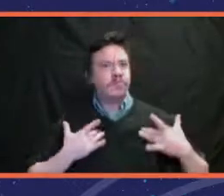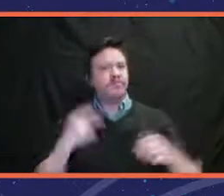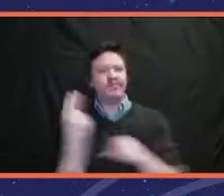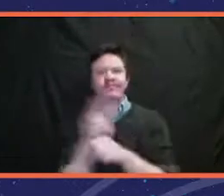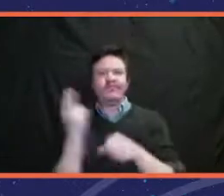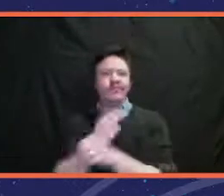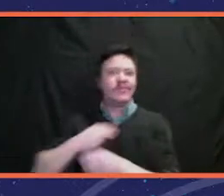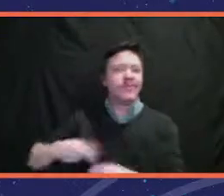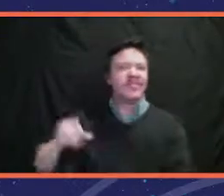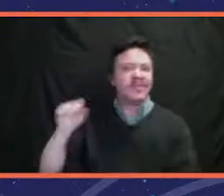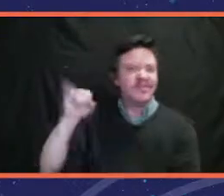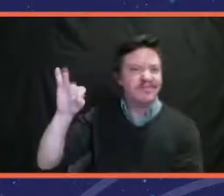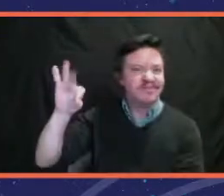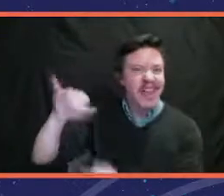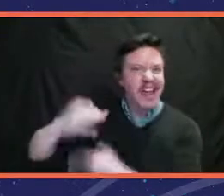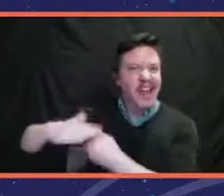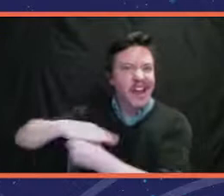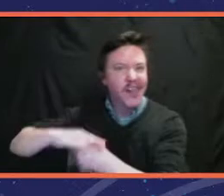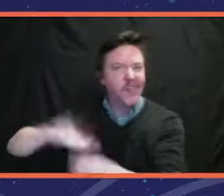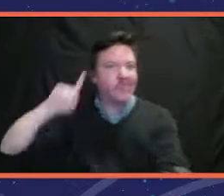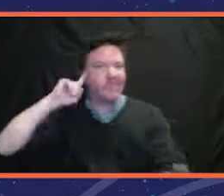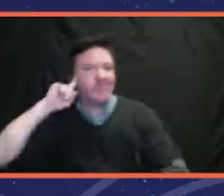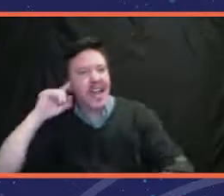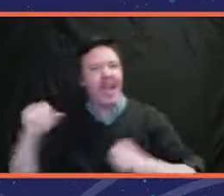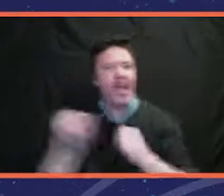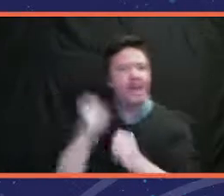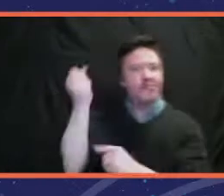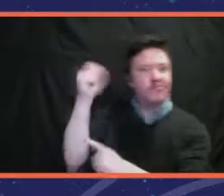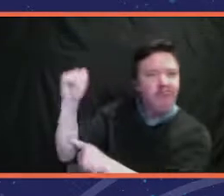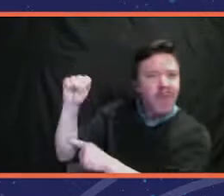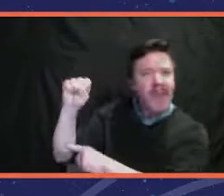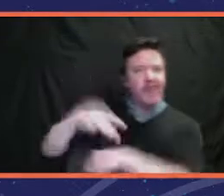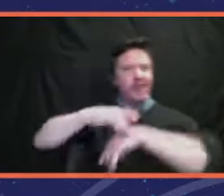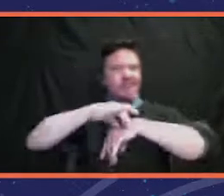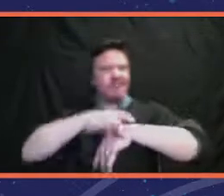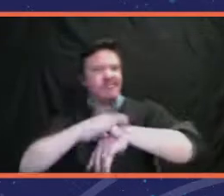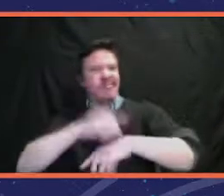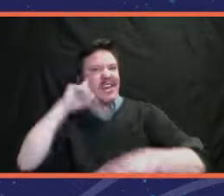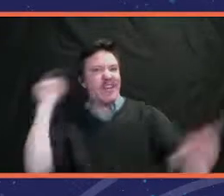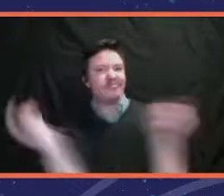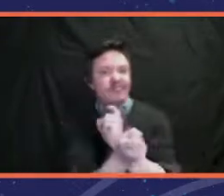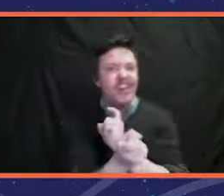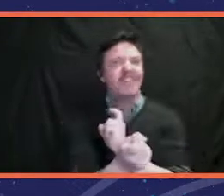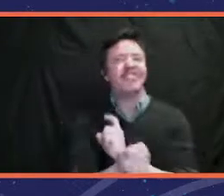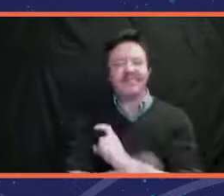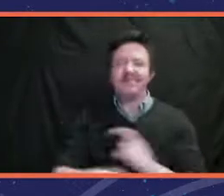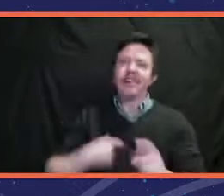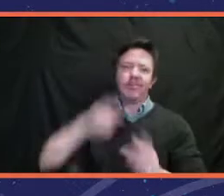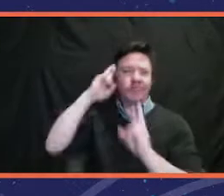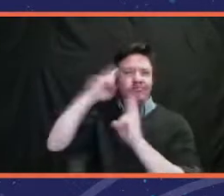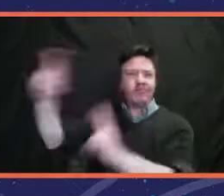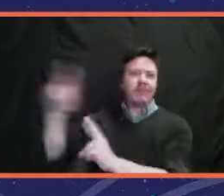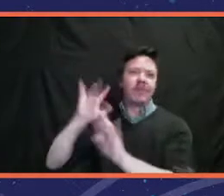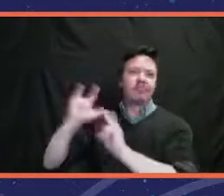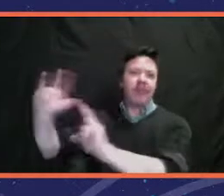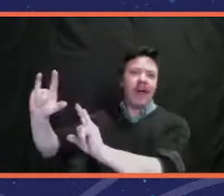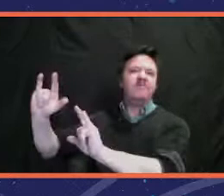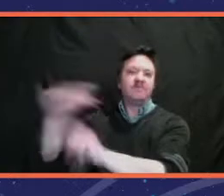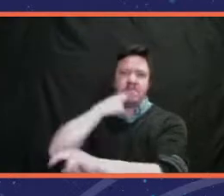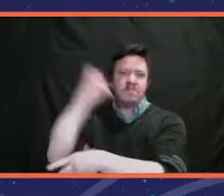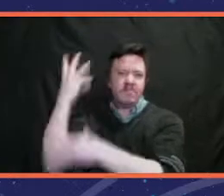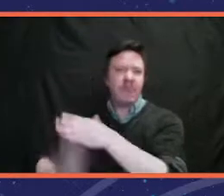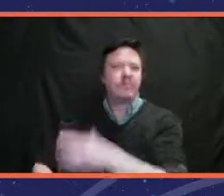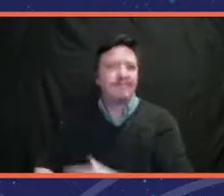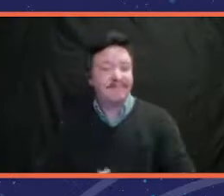with some revolutionary climate justice ideas, so just want to give love and respect to him. Here